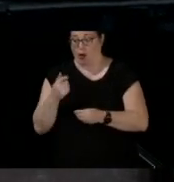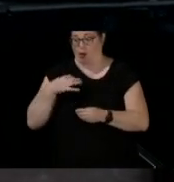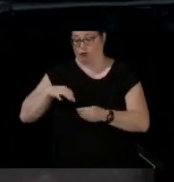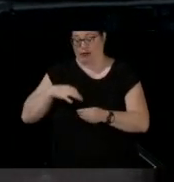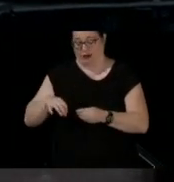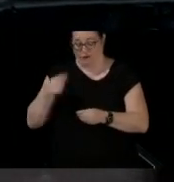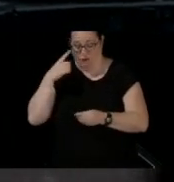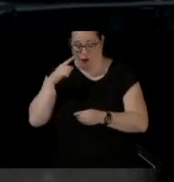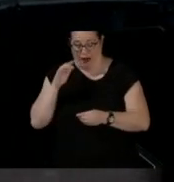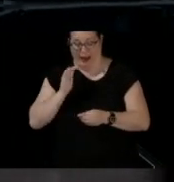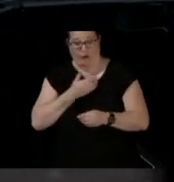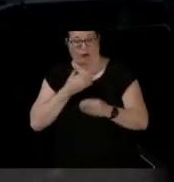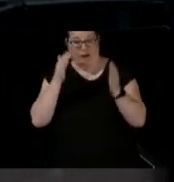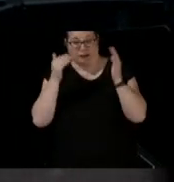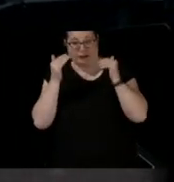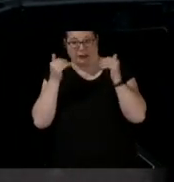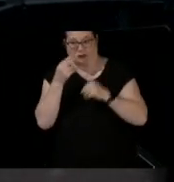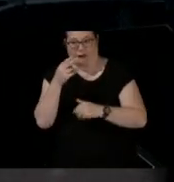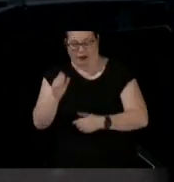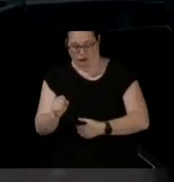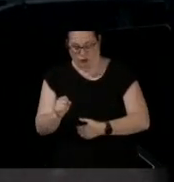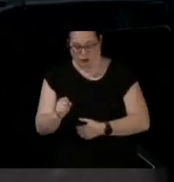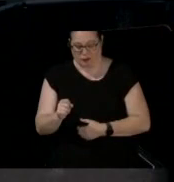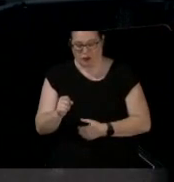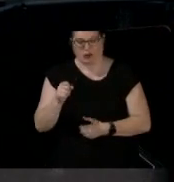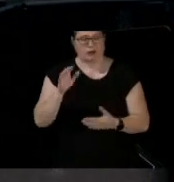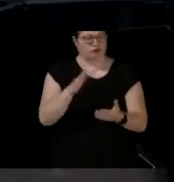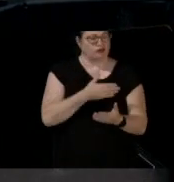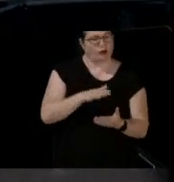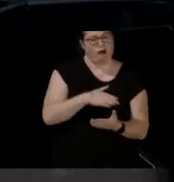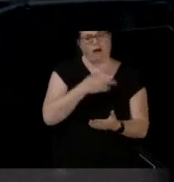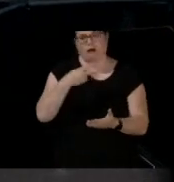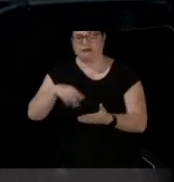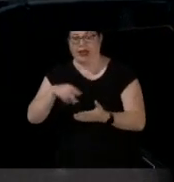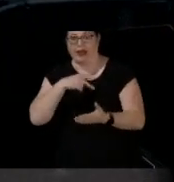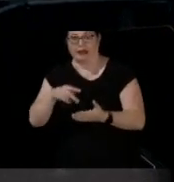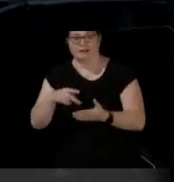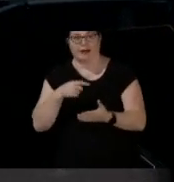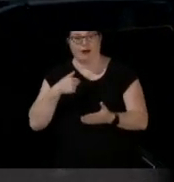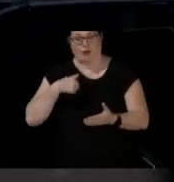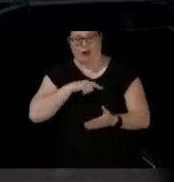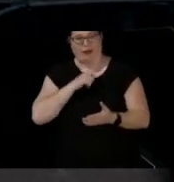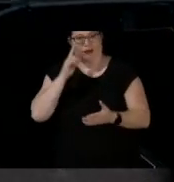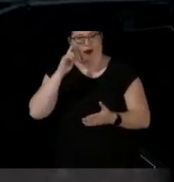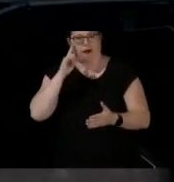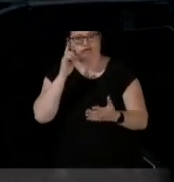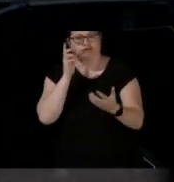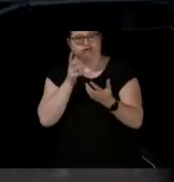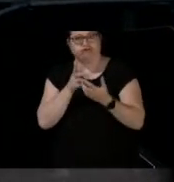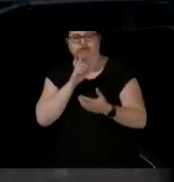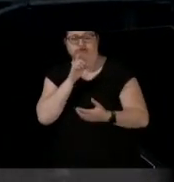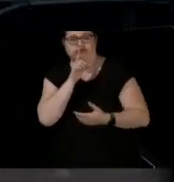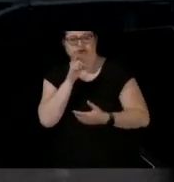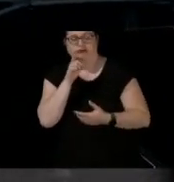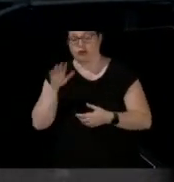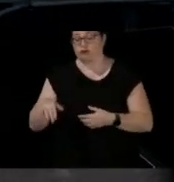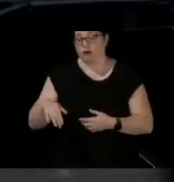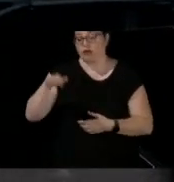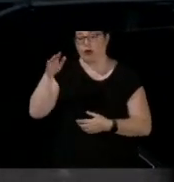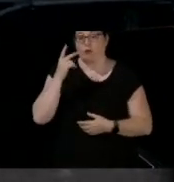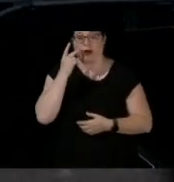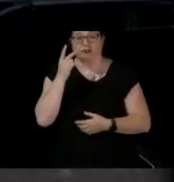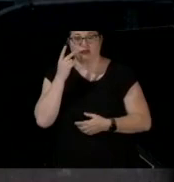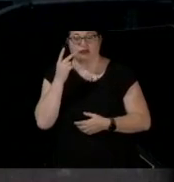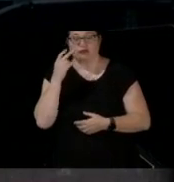years. Montages of song and dance fueled our excitement for the future. Growing up watching the Friday night football games from the